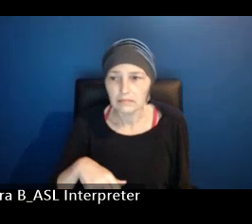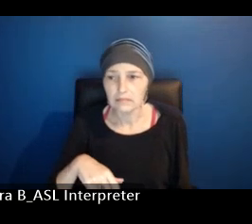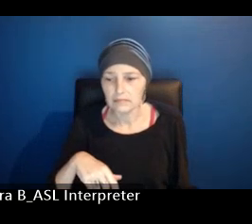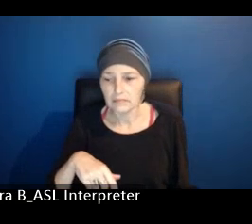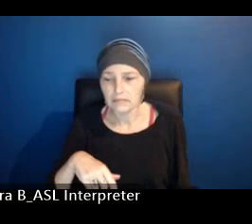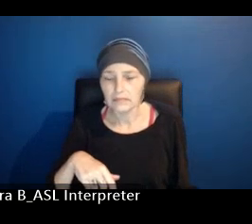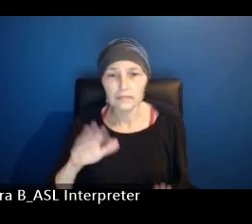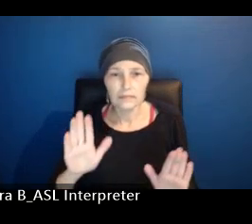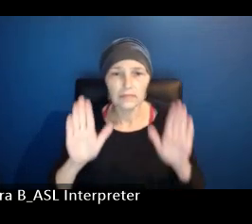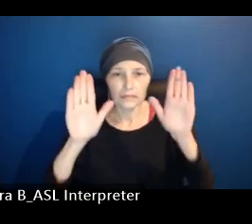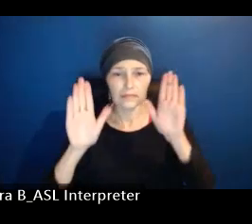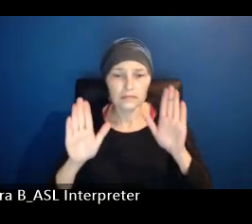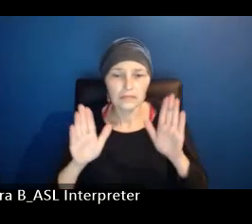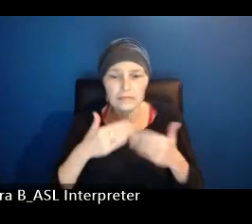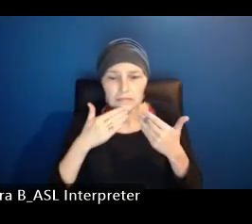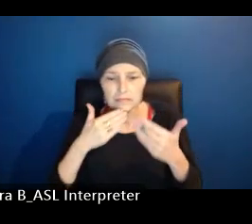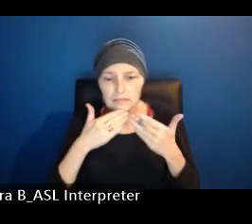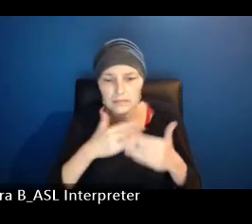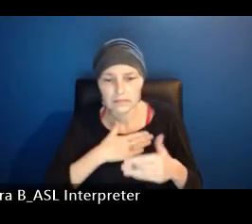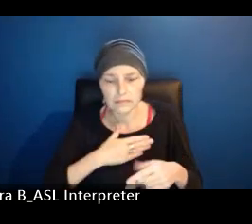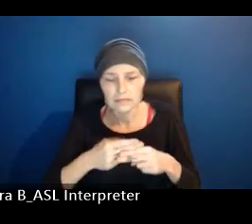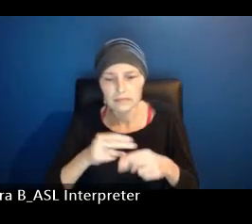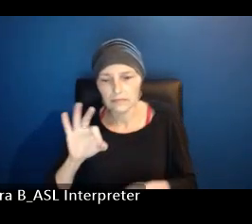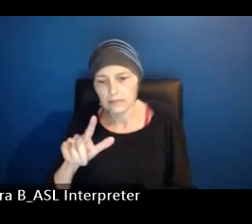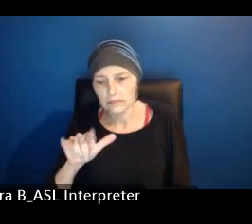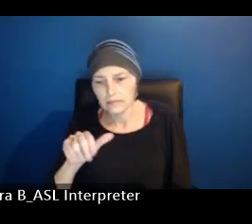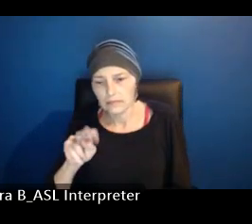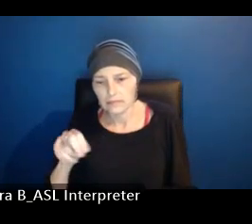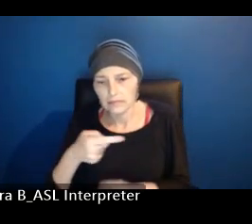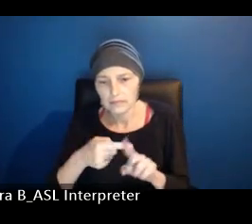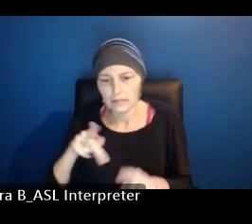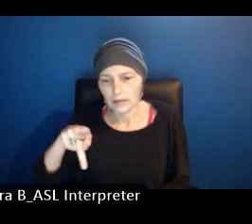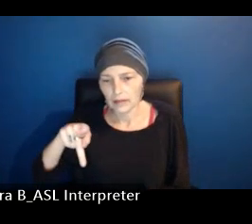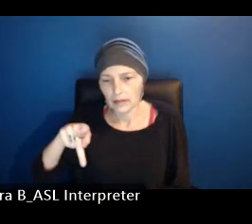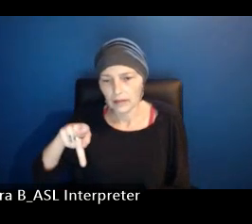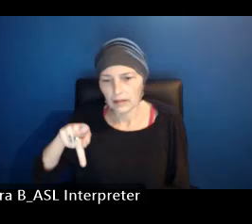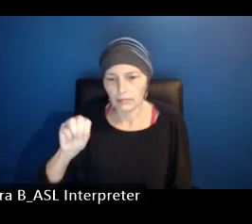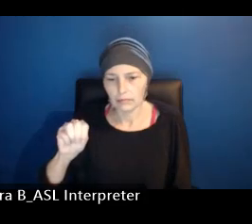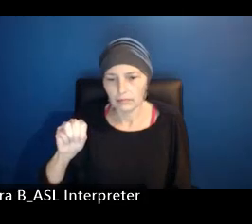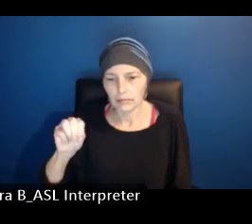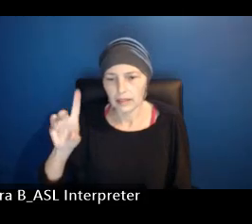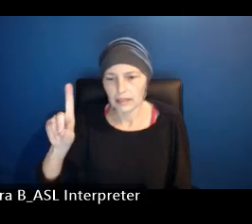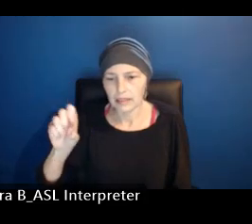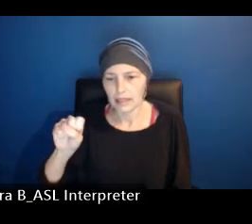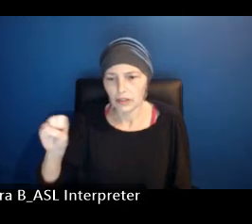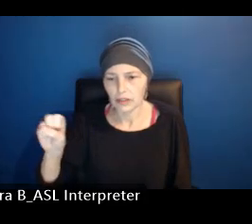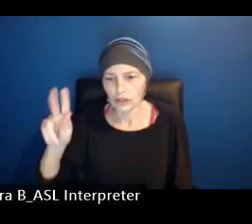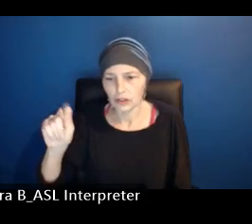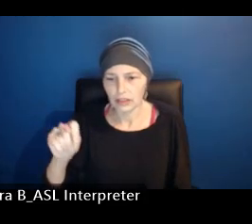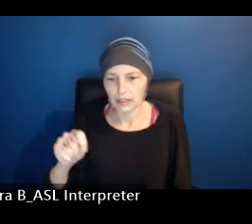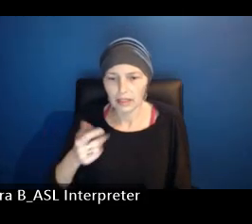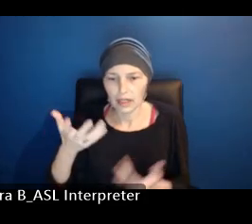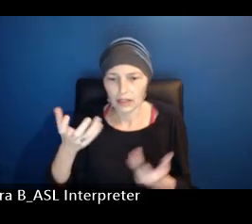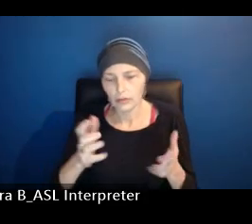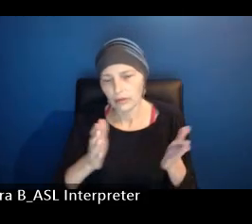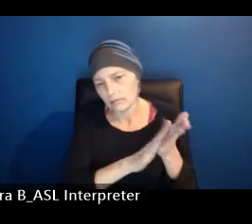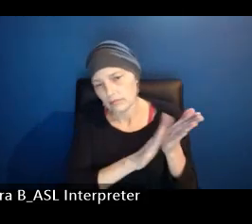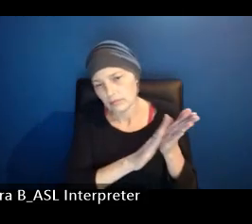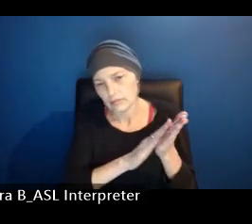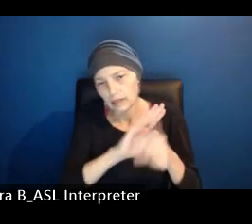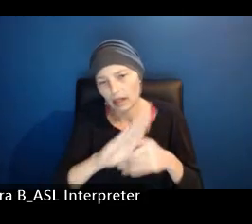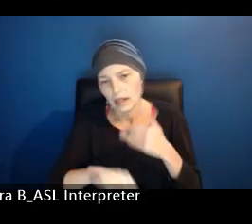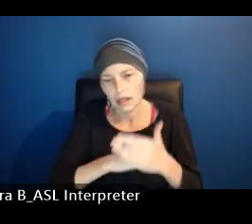Great. Thank you. My name is Flynn. I'm from Palm Desert. And I got to shout out to everybody who's commented so far. They're all